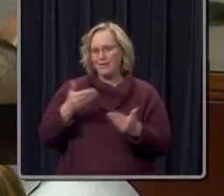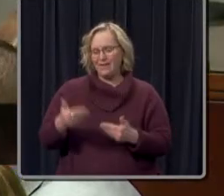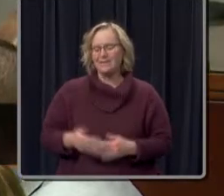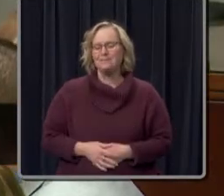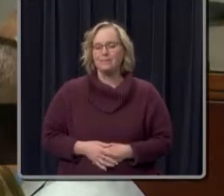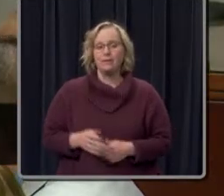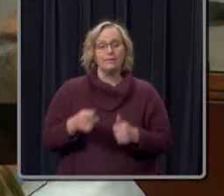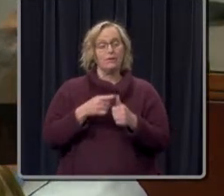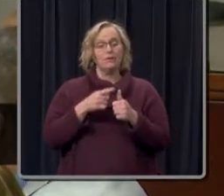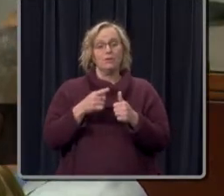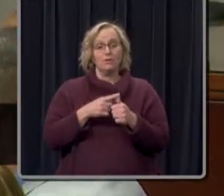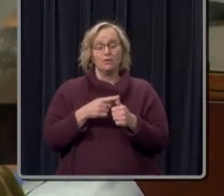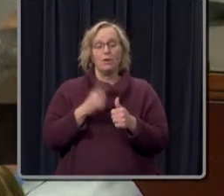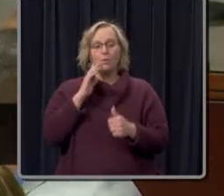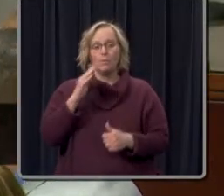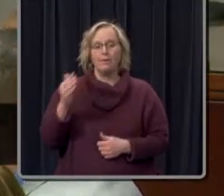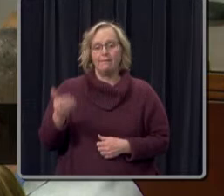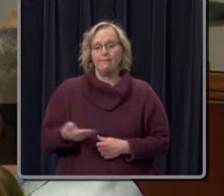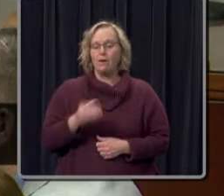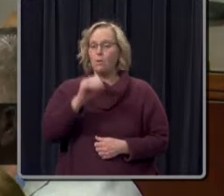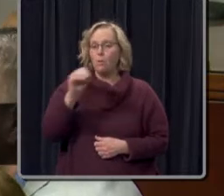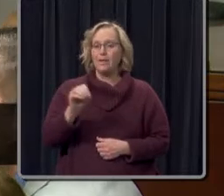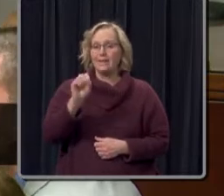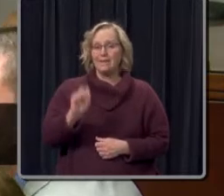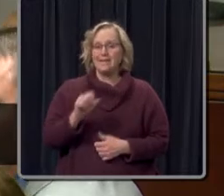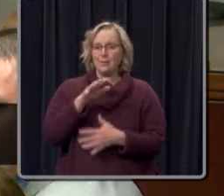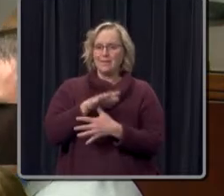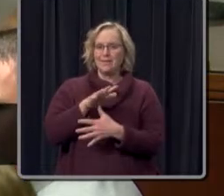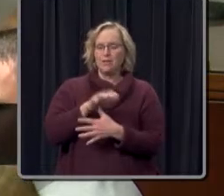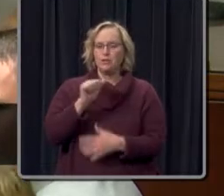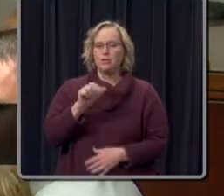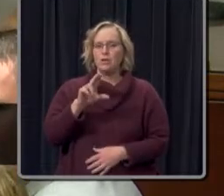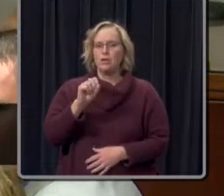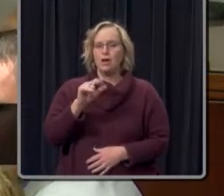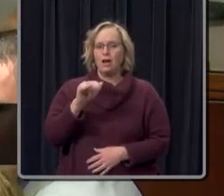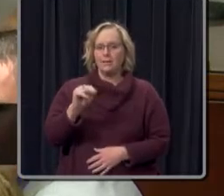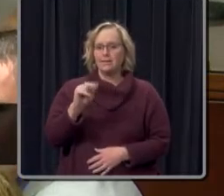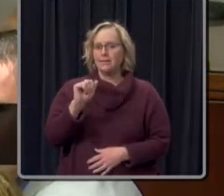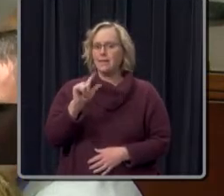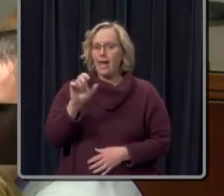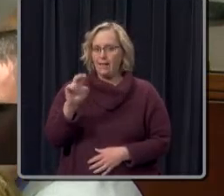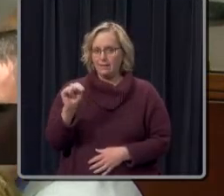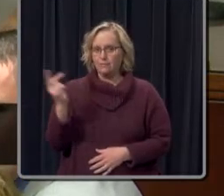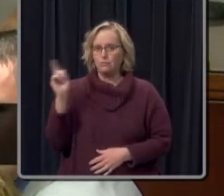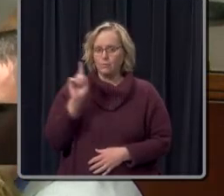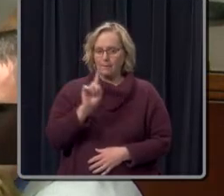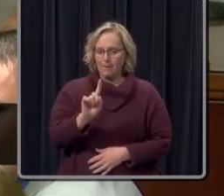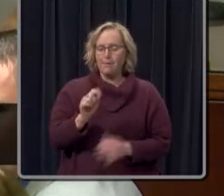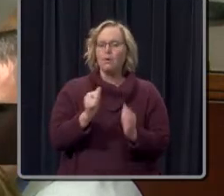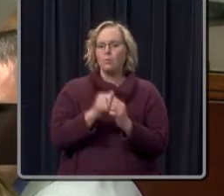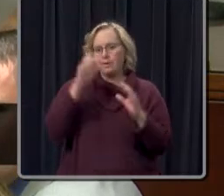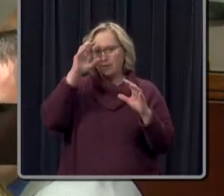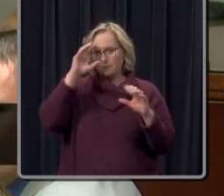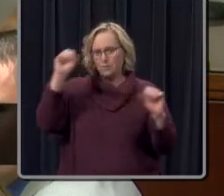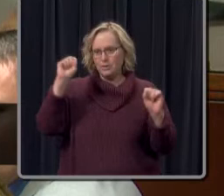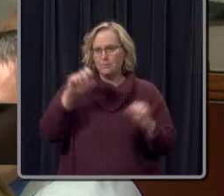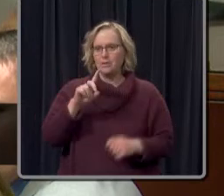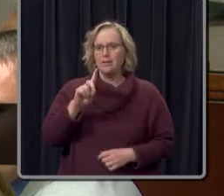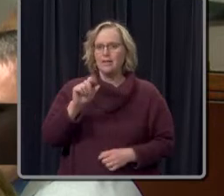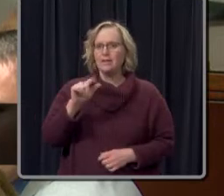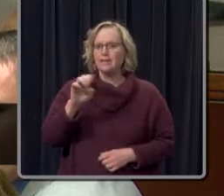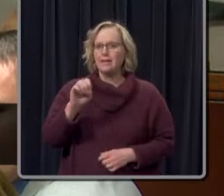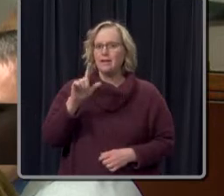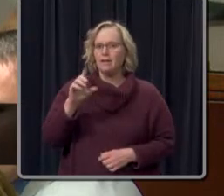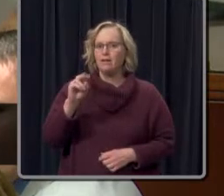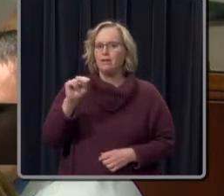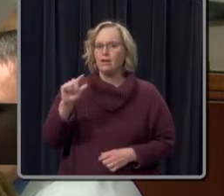And first, we'd like to invite Olathe South senior Austin Allen to the front, along with his principal, Dale Longnecker.